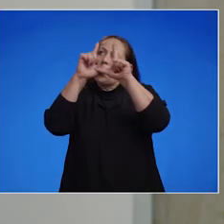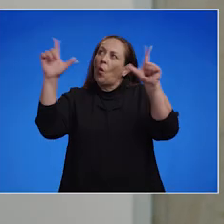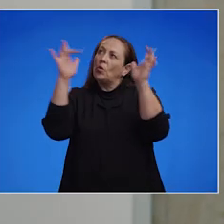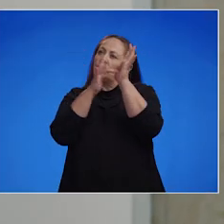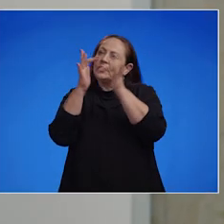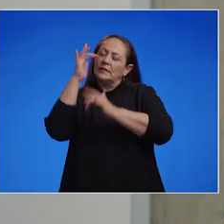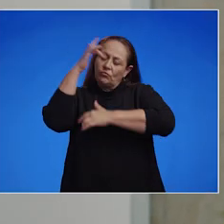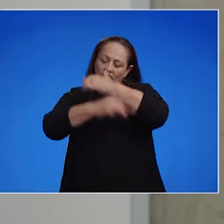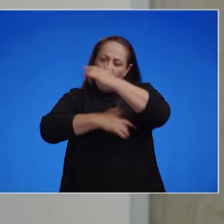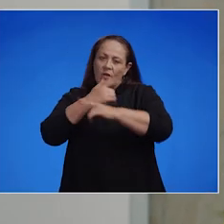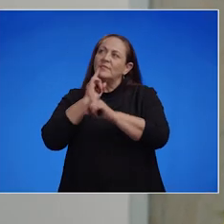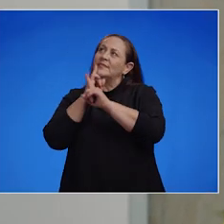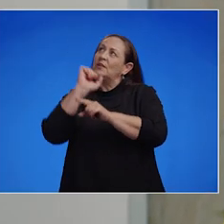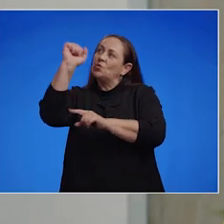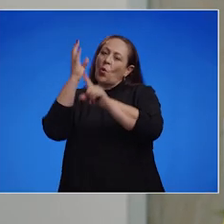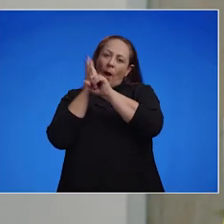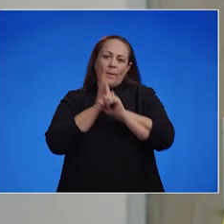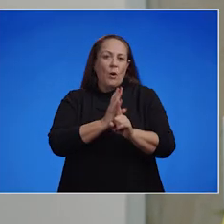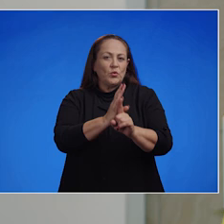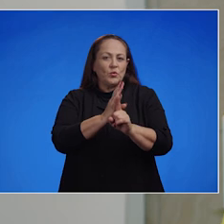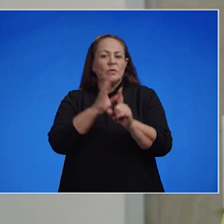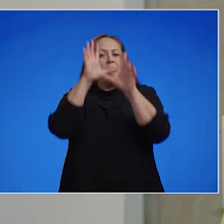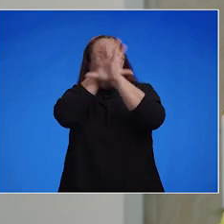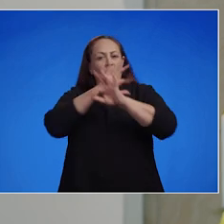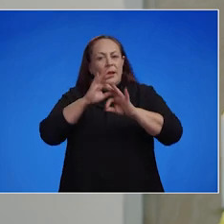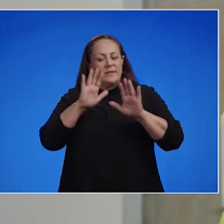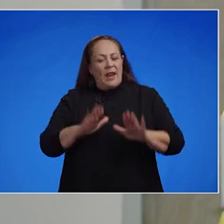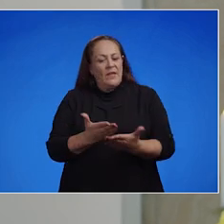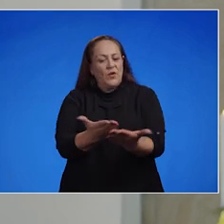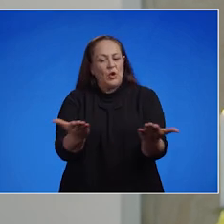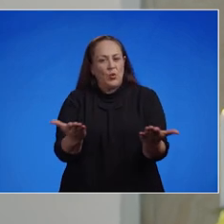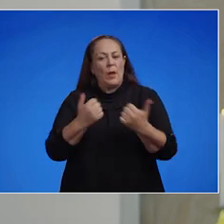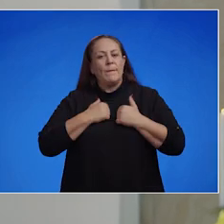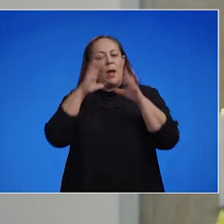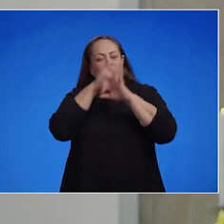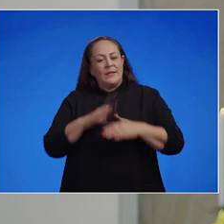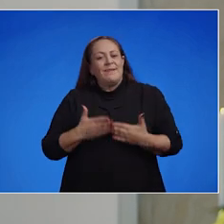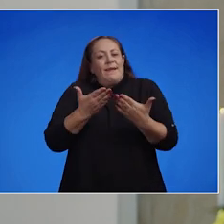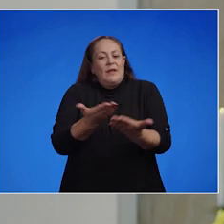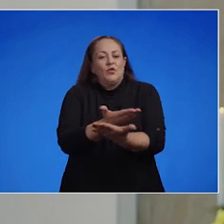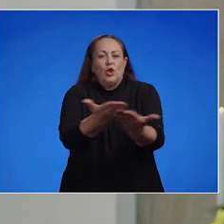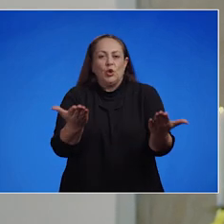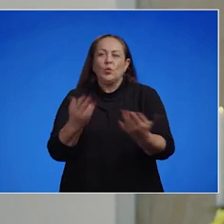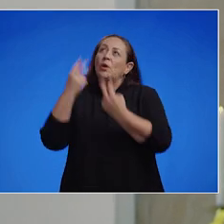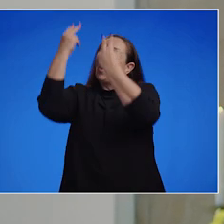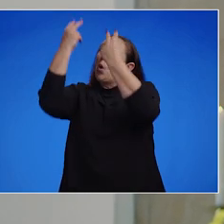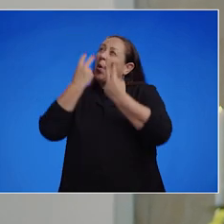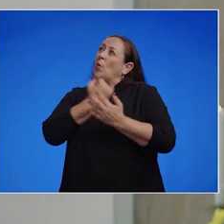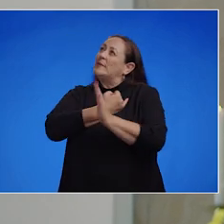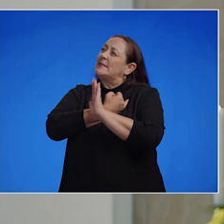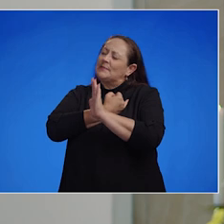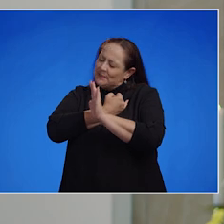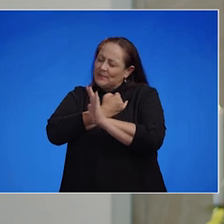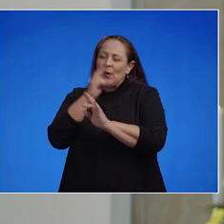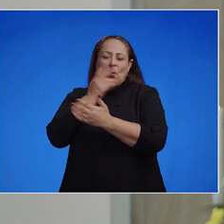Jesus Christ, who said to your apostles, Peace I leave you, my peace I give you. Look not on our sins, but